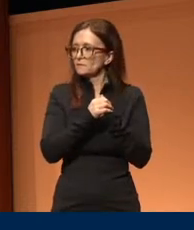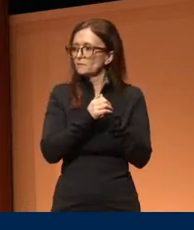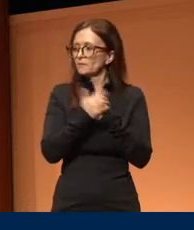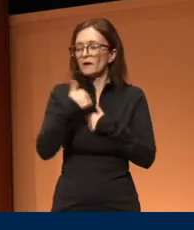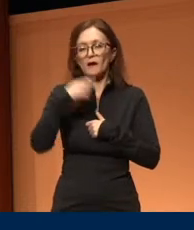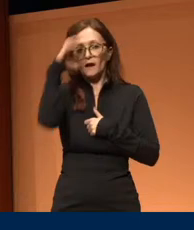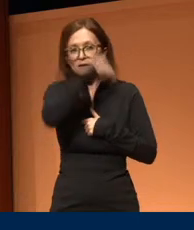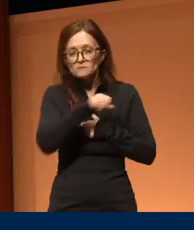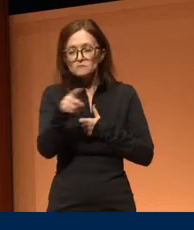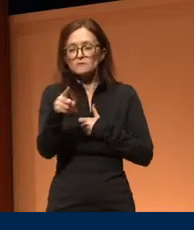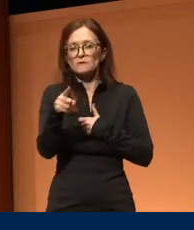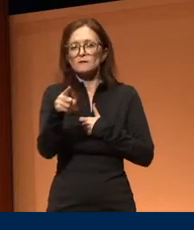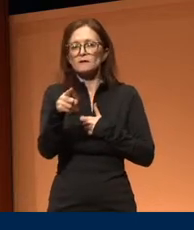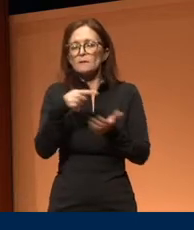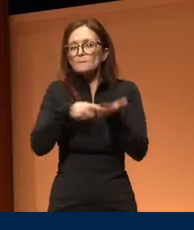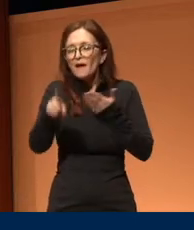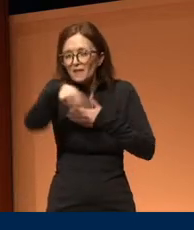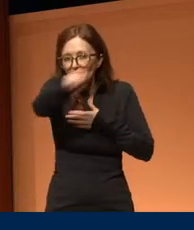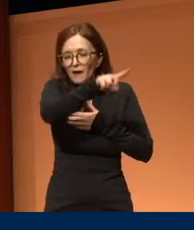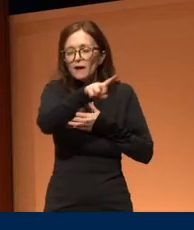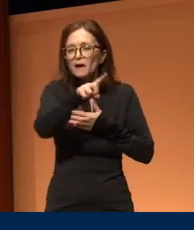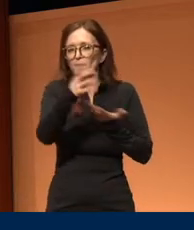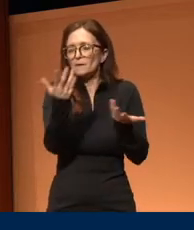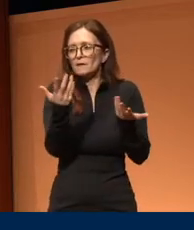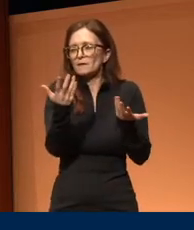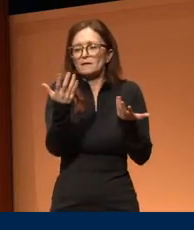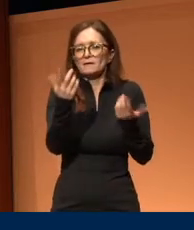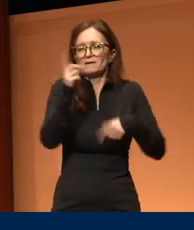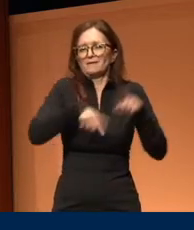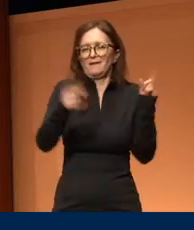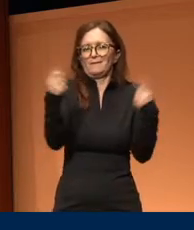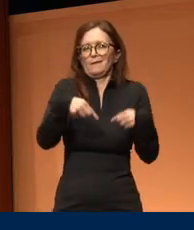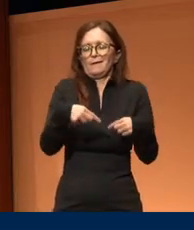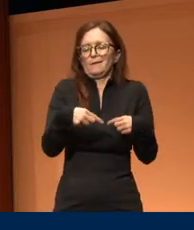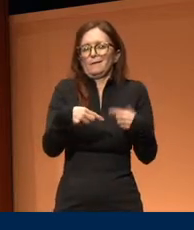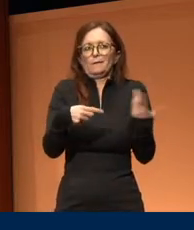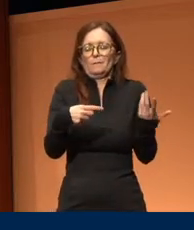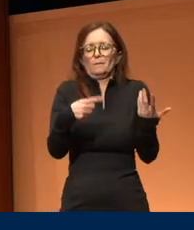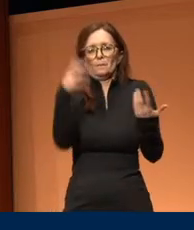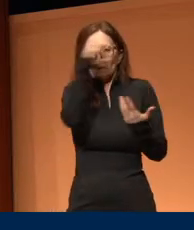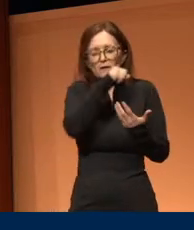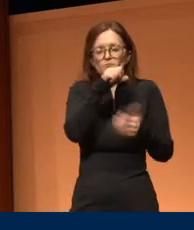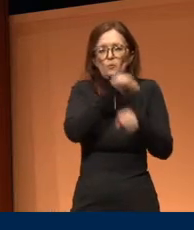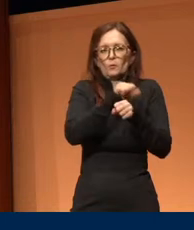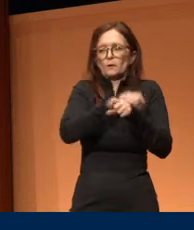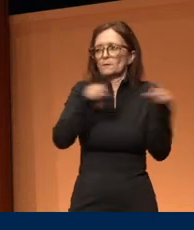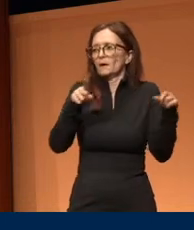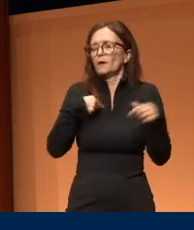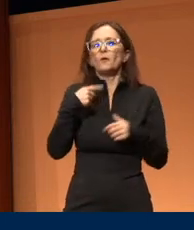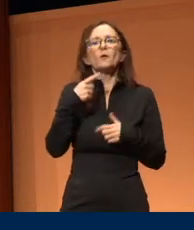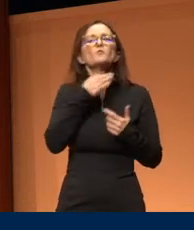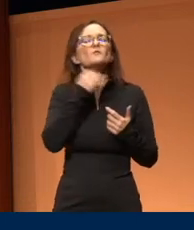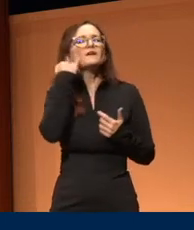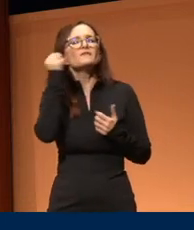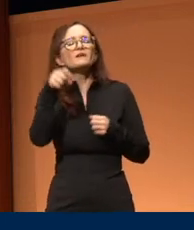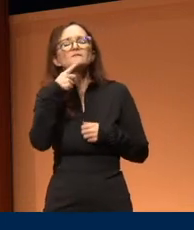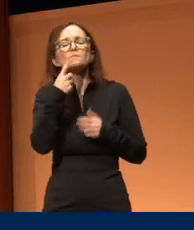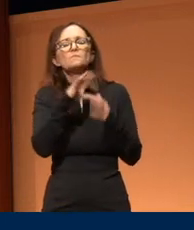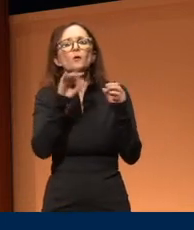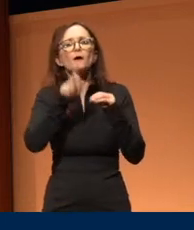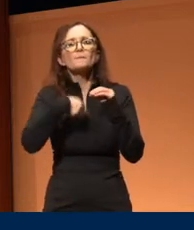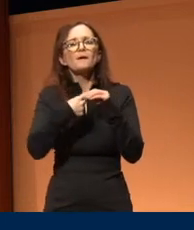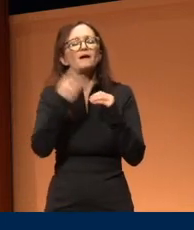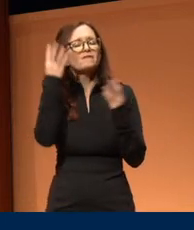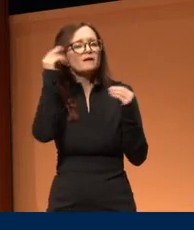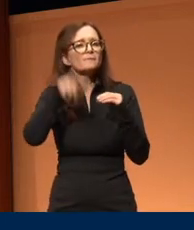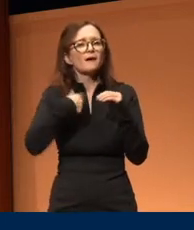I'm assuming they're compensated in some way. Yes. Because otherwise they couldn't really put all that into it. So I was just wondering if you could say more about that and whether you